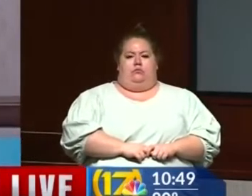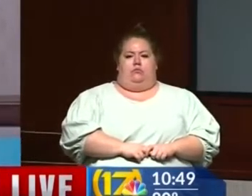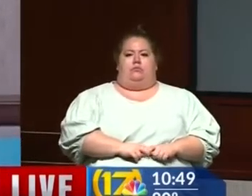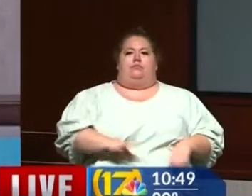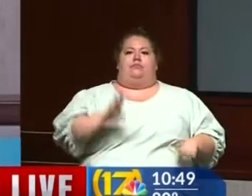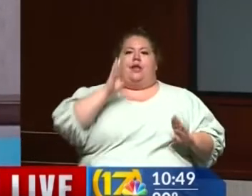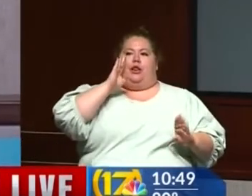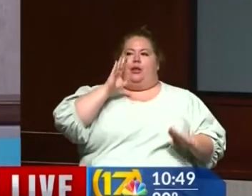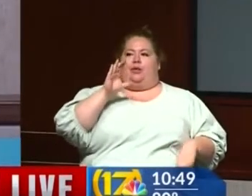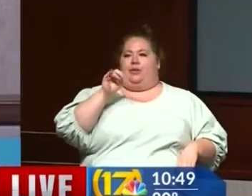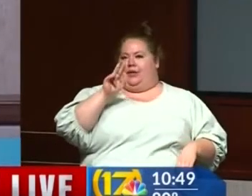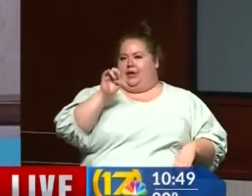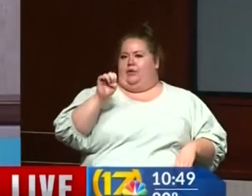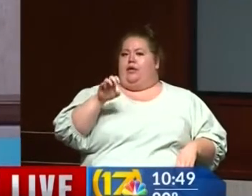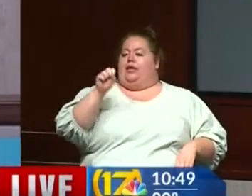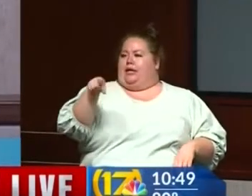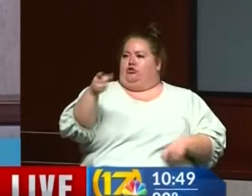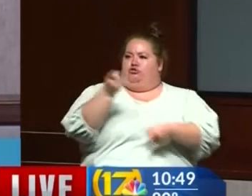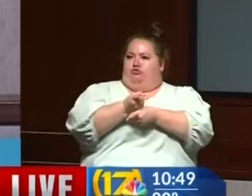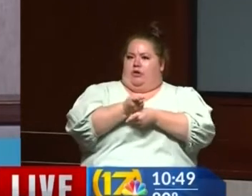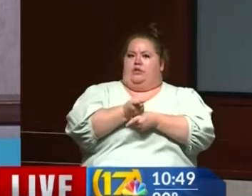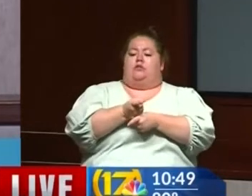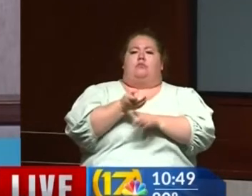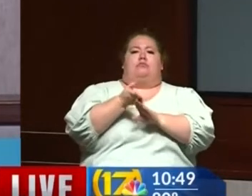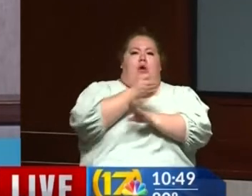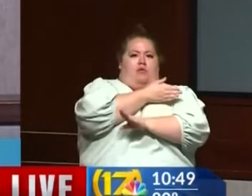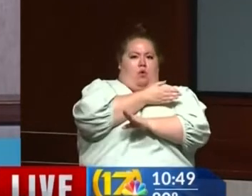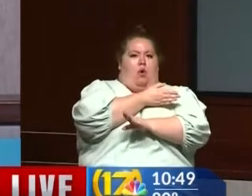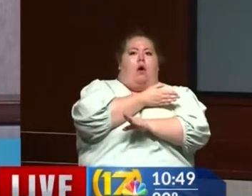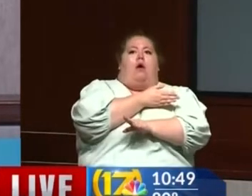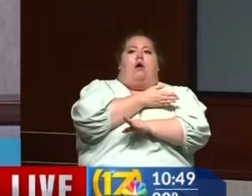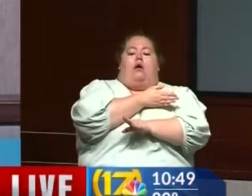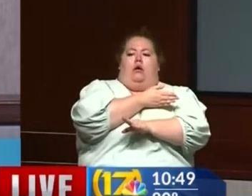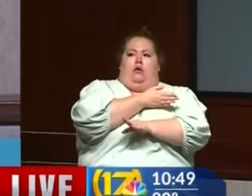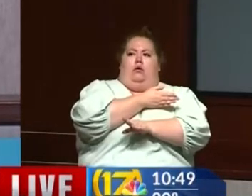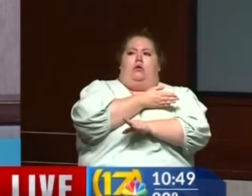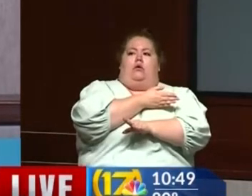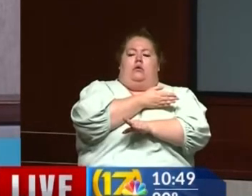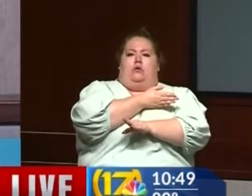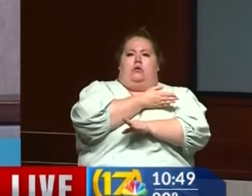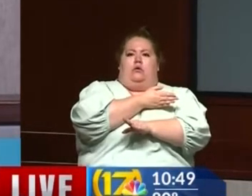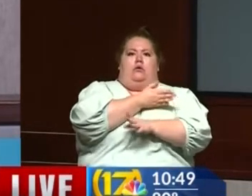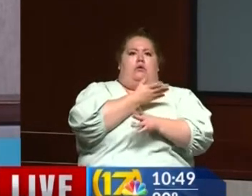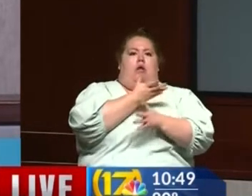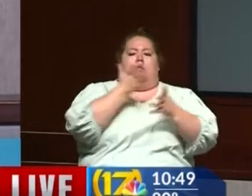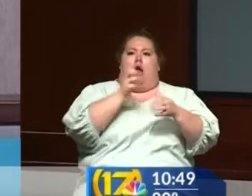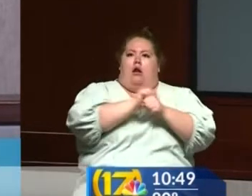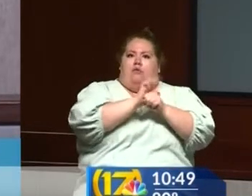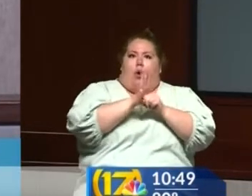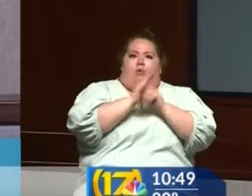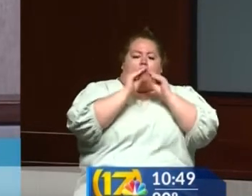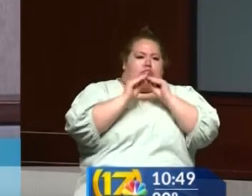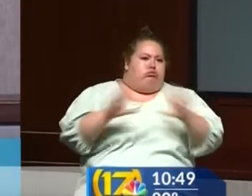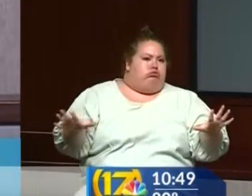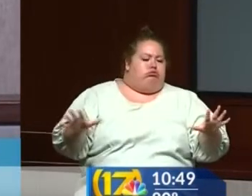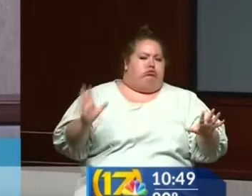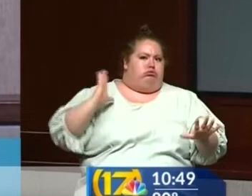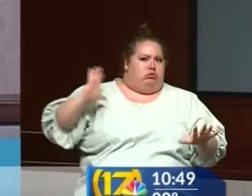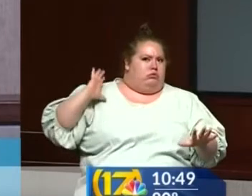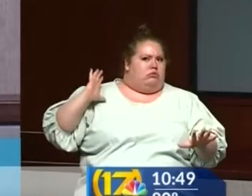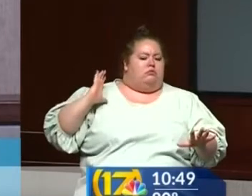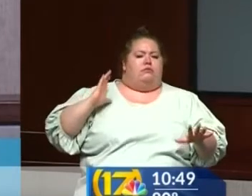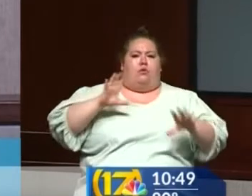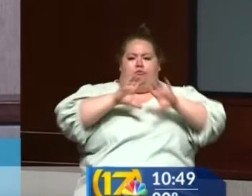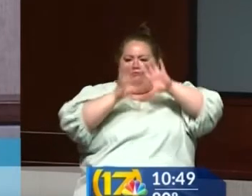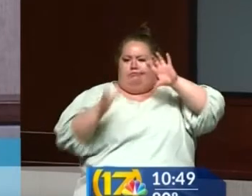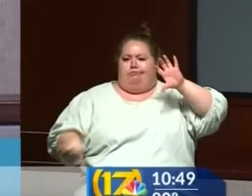Hi, Carrie. Yes, you're correct. When there was a lot of COVID-19 spread going on in the community throughout the state